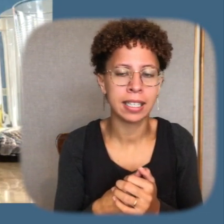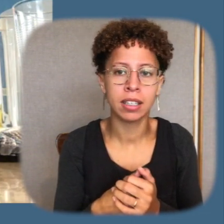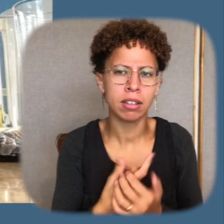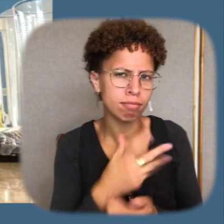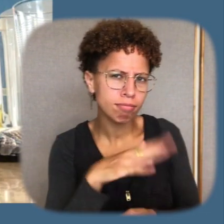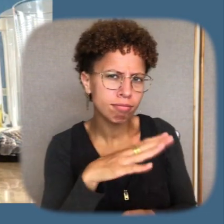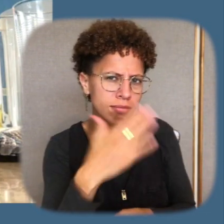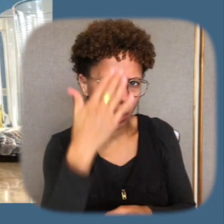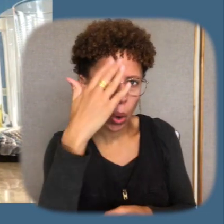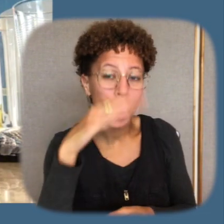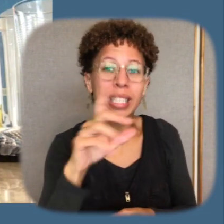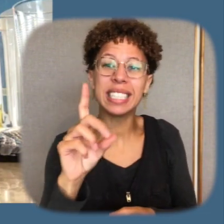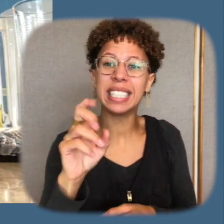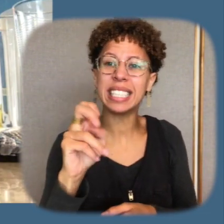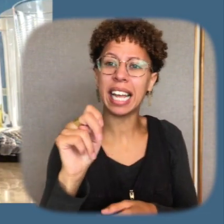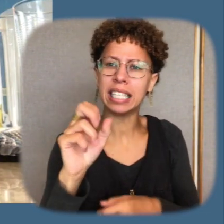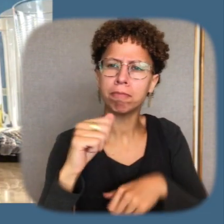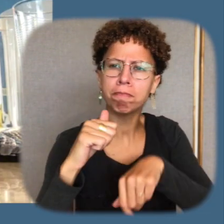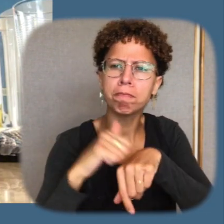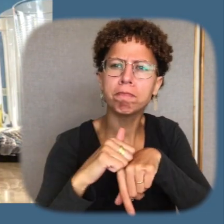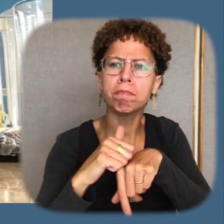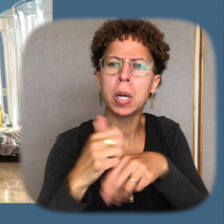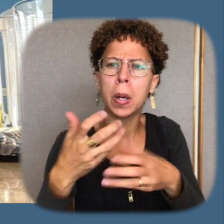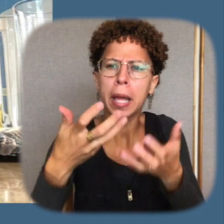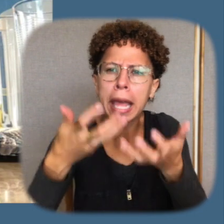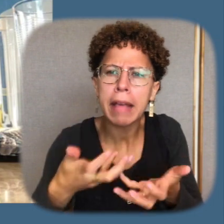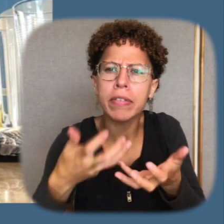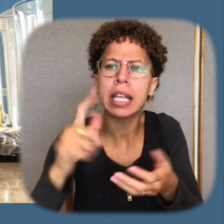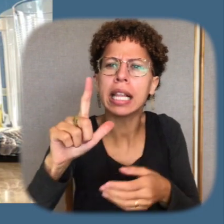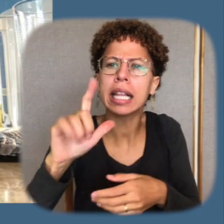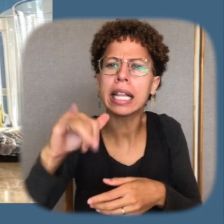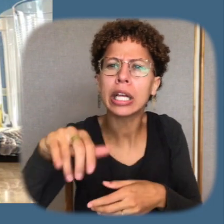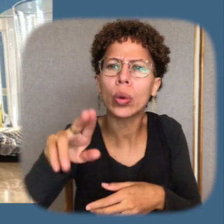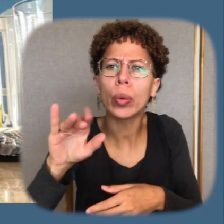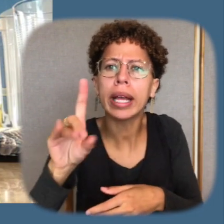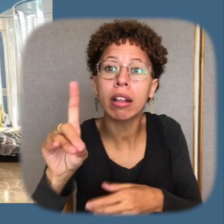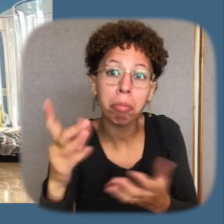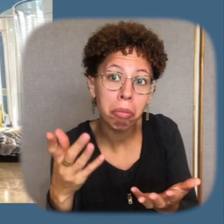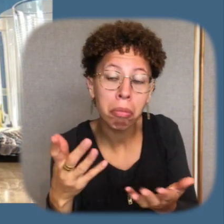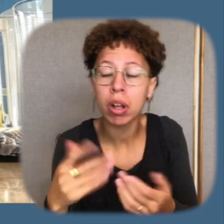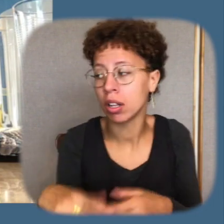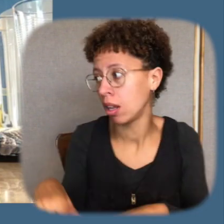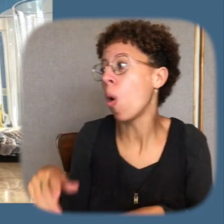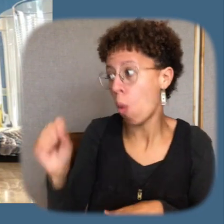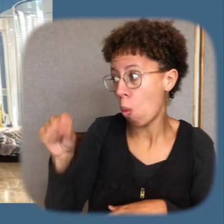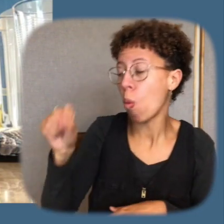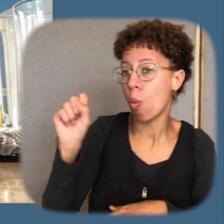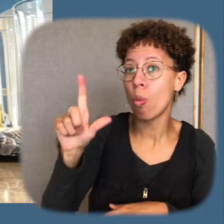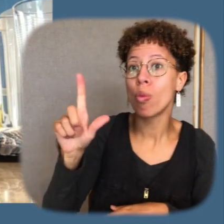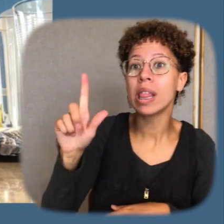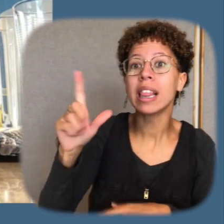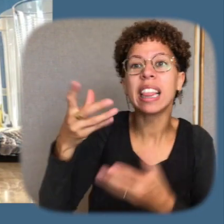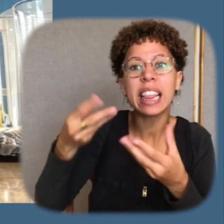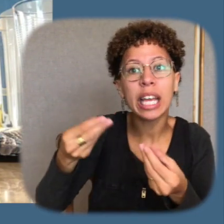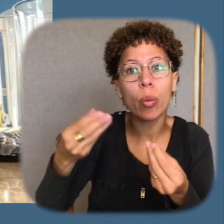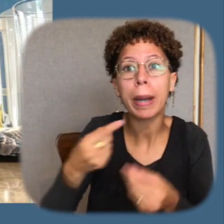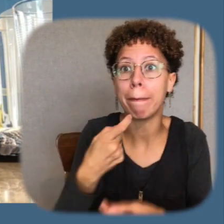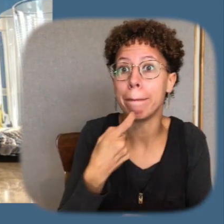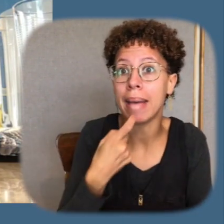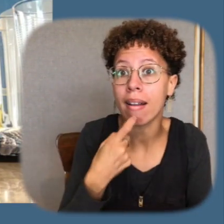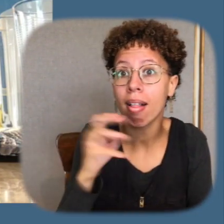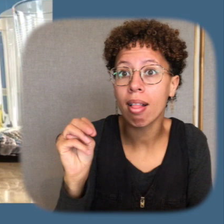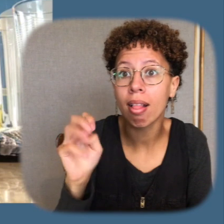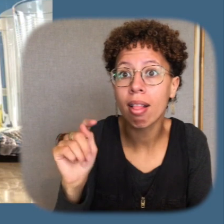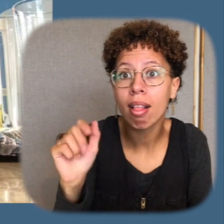Do you know of any dense liquids? Oh yeah. Like what? Liquid metal. Ooh, good one. What about